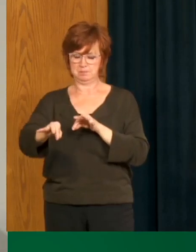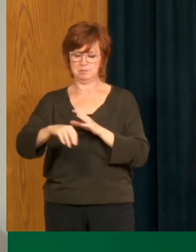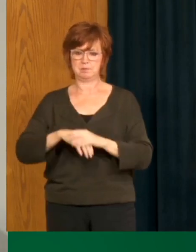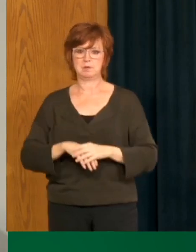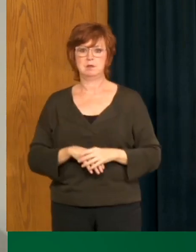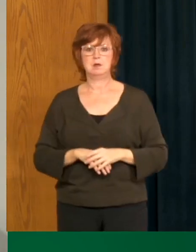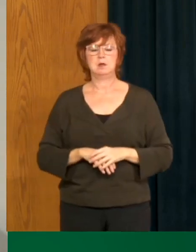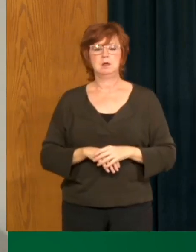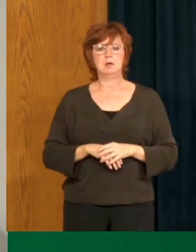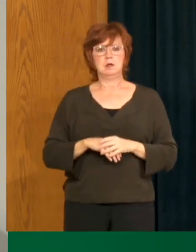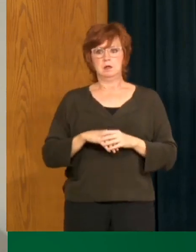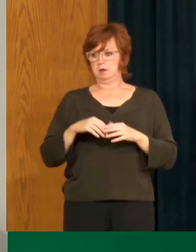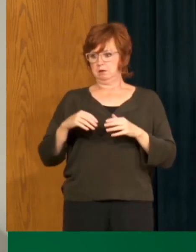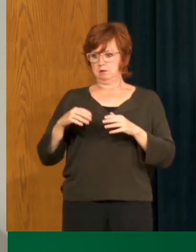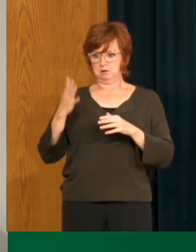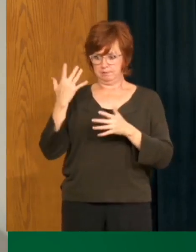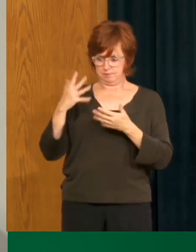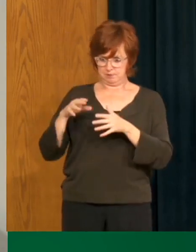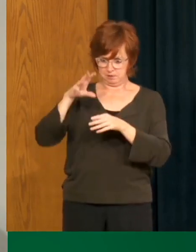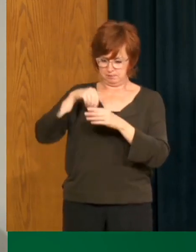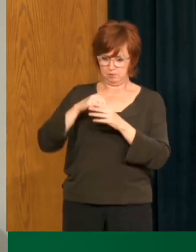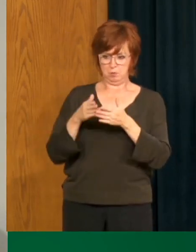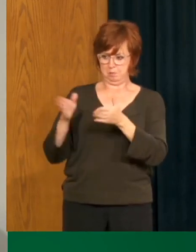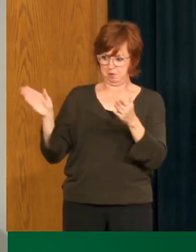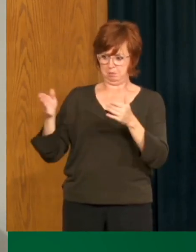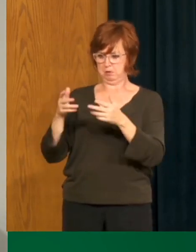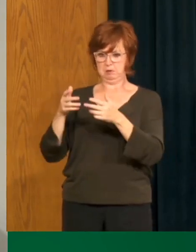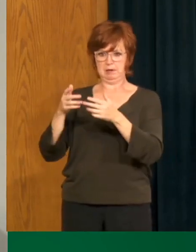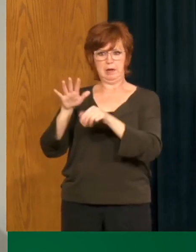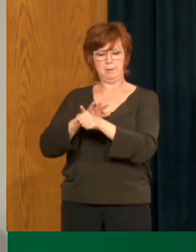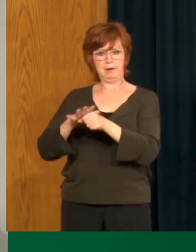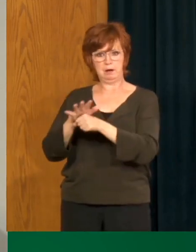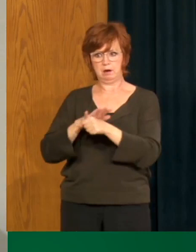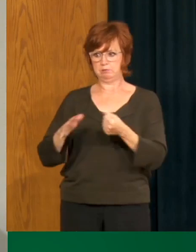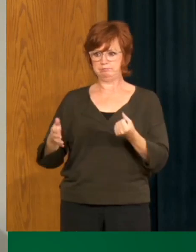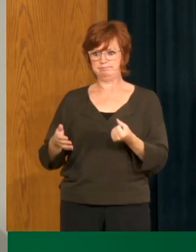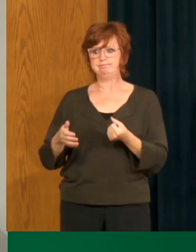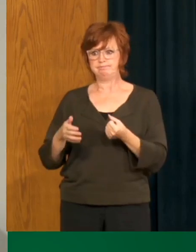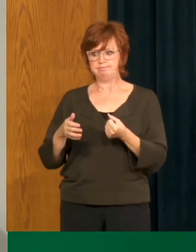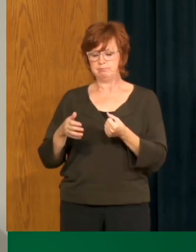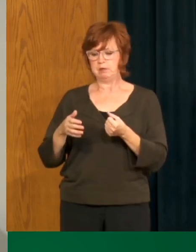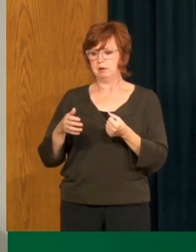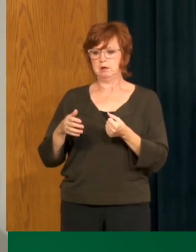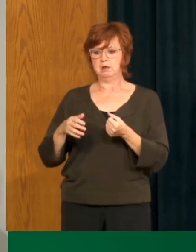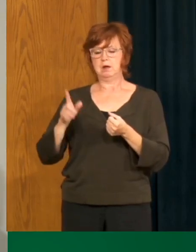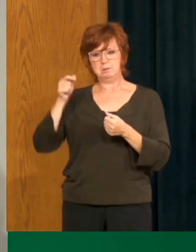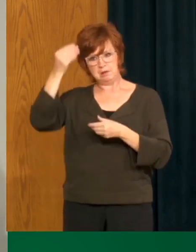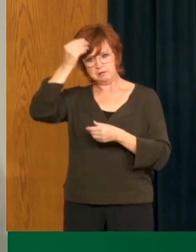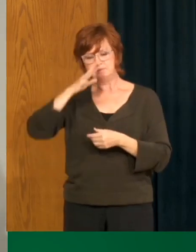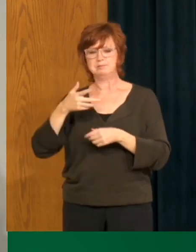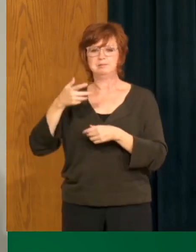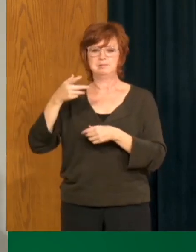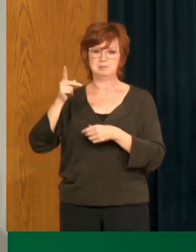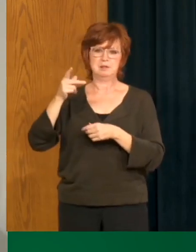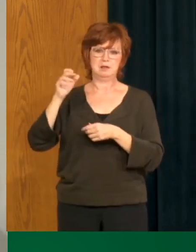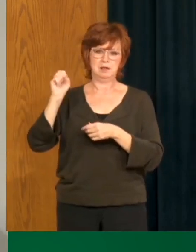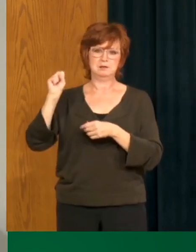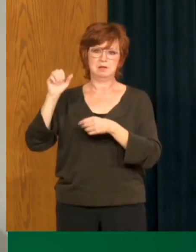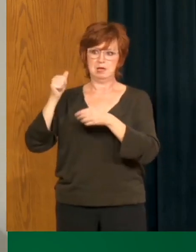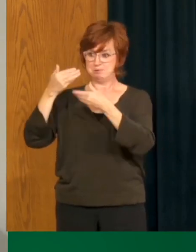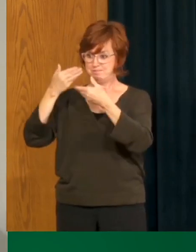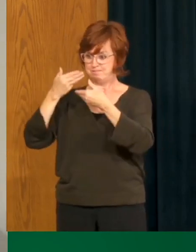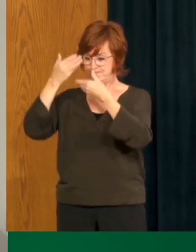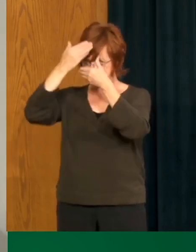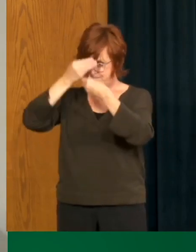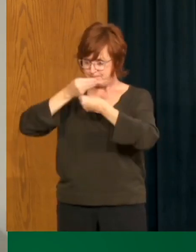have been visiting a public place and we can't identify everyone who may have been a close contact, then a public service announcement is done, and that